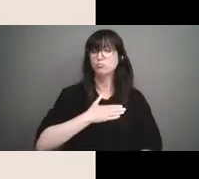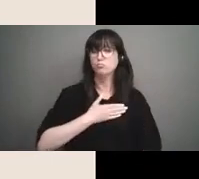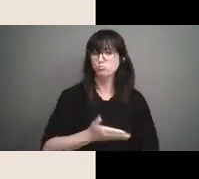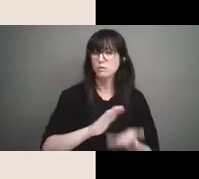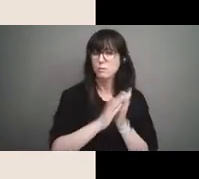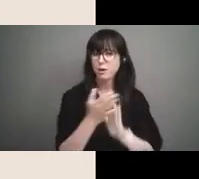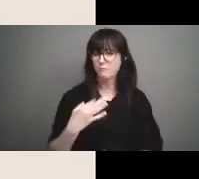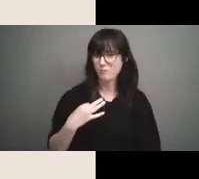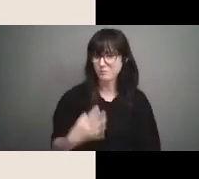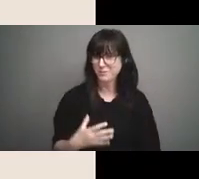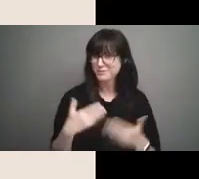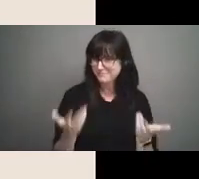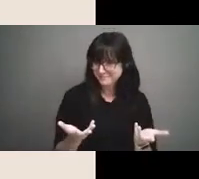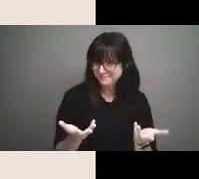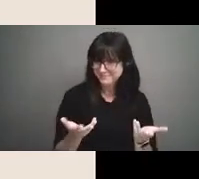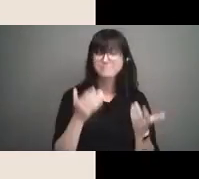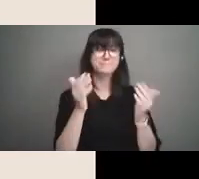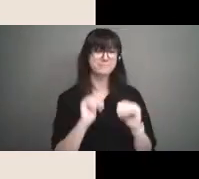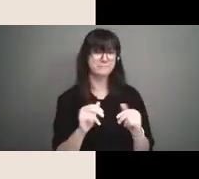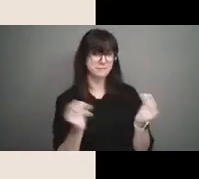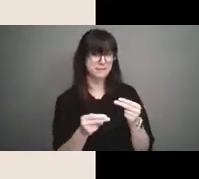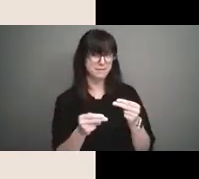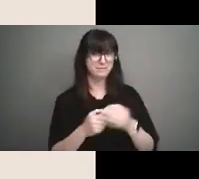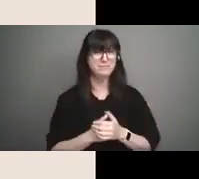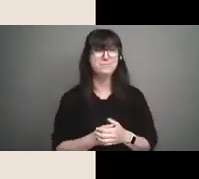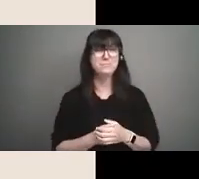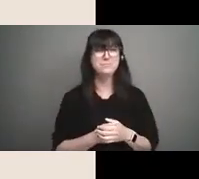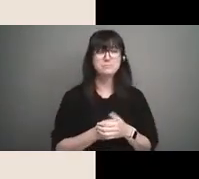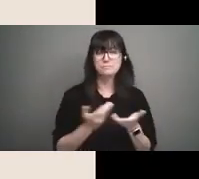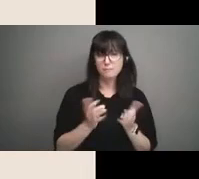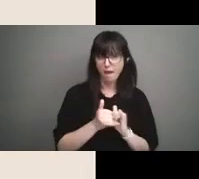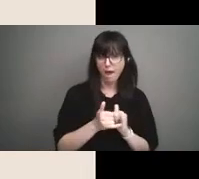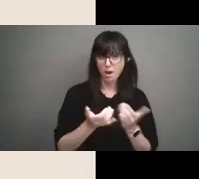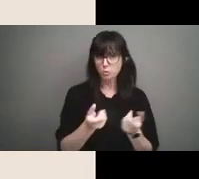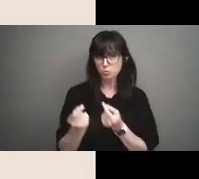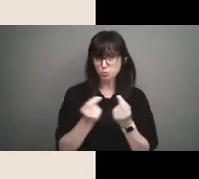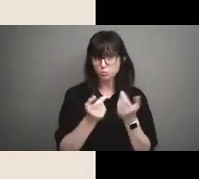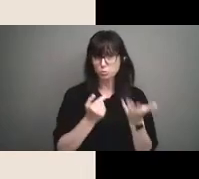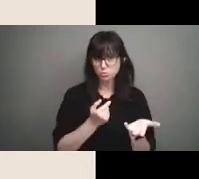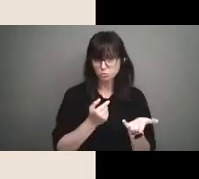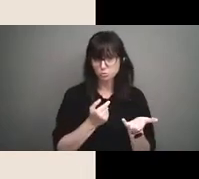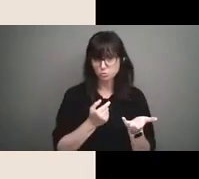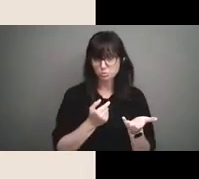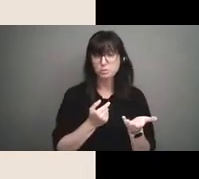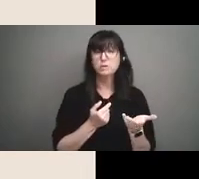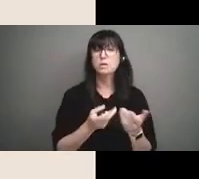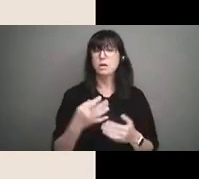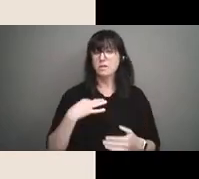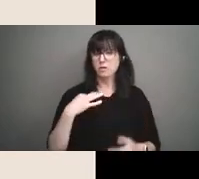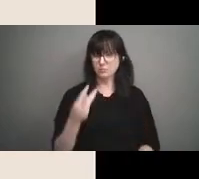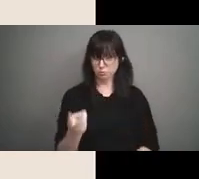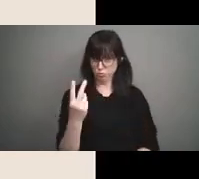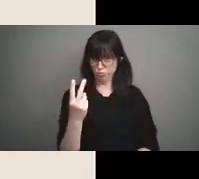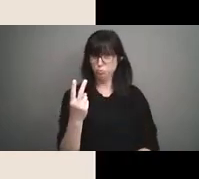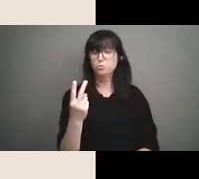volunteers. Next slide now. Thanks, Laura. So how do we do this? Well, we have 2 volunteers out of the group of